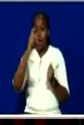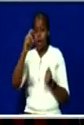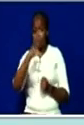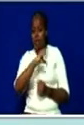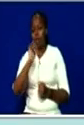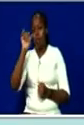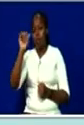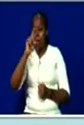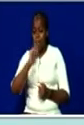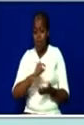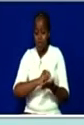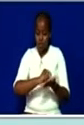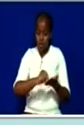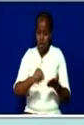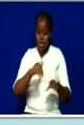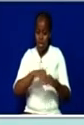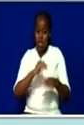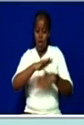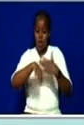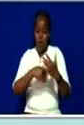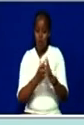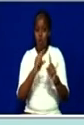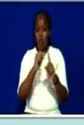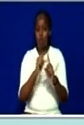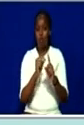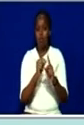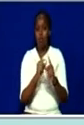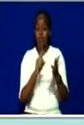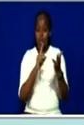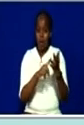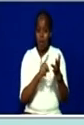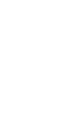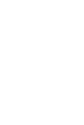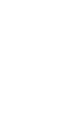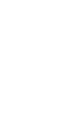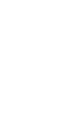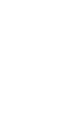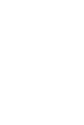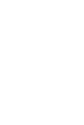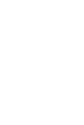must be written in full. Number 2, we have the scale.